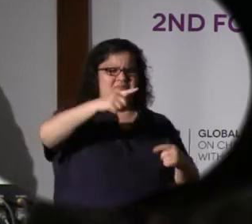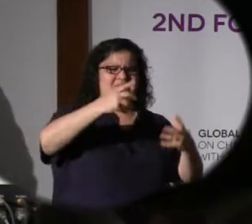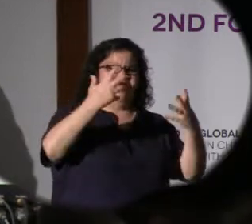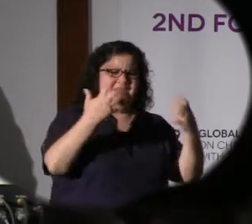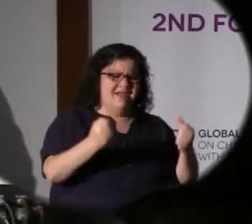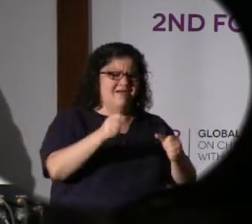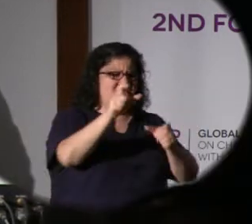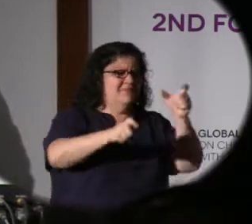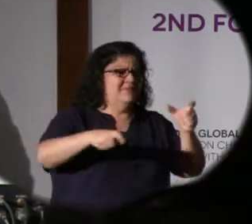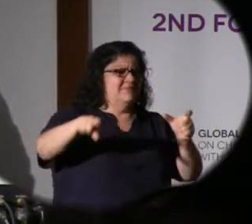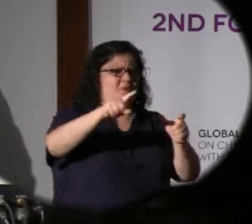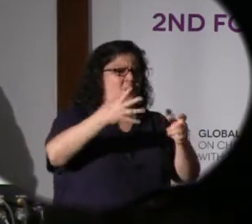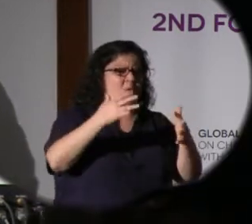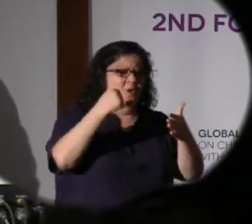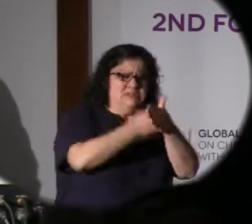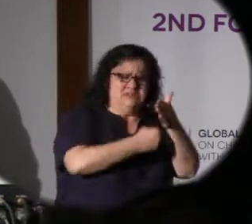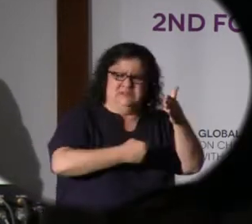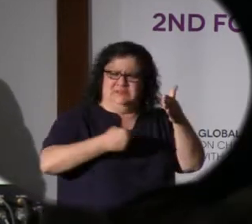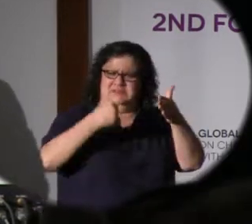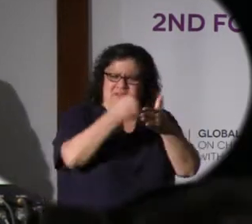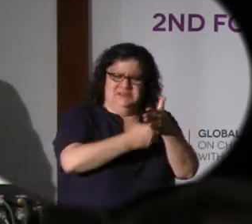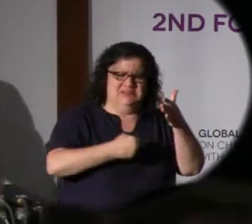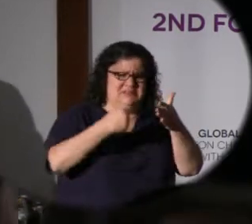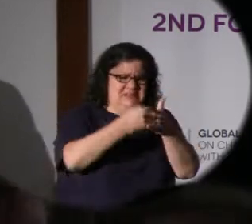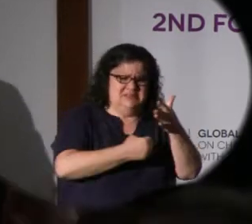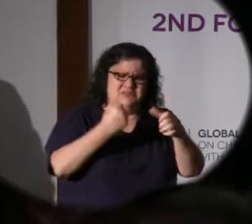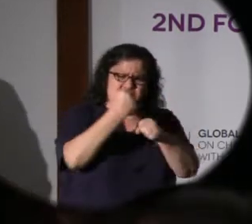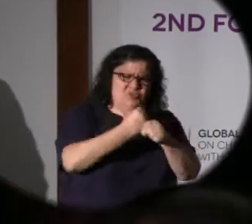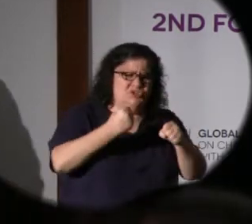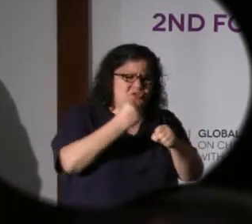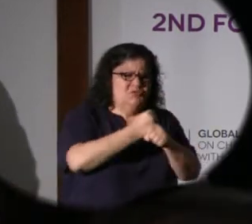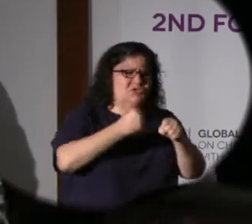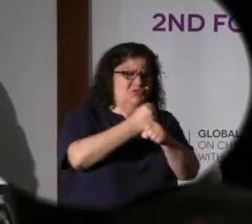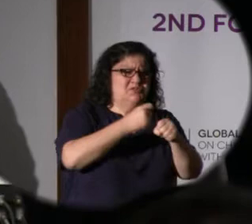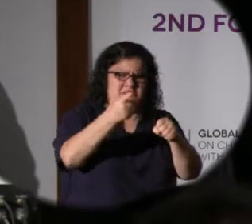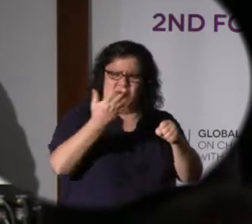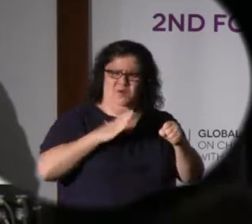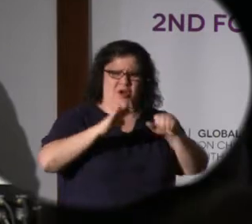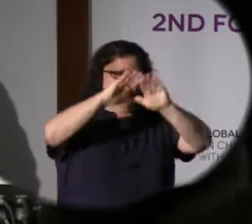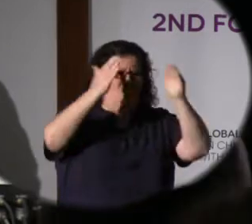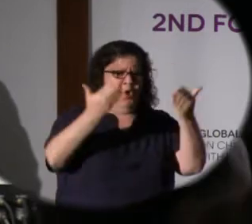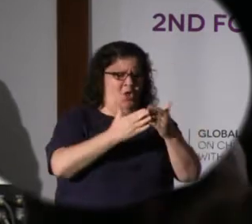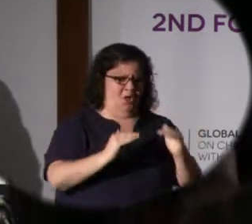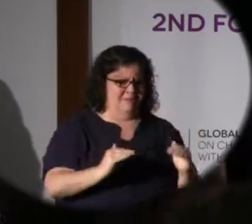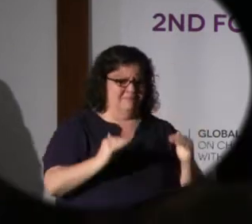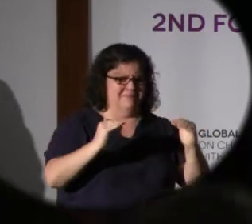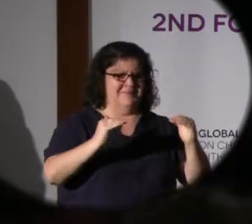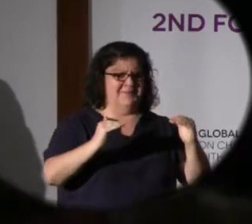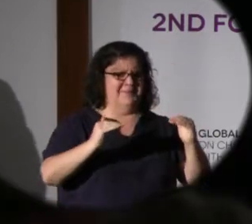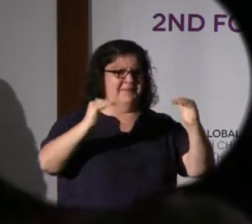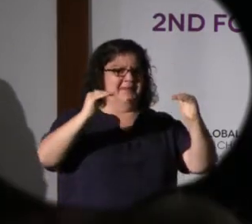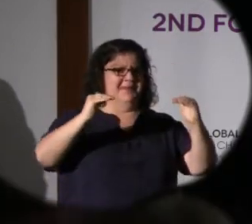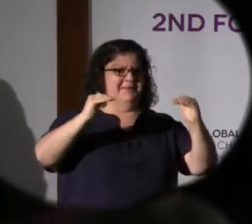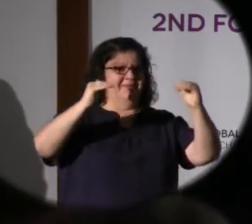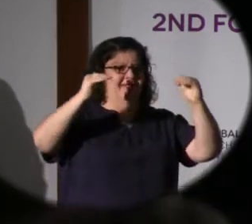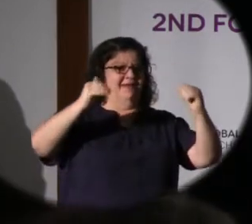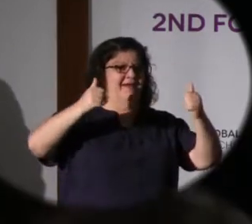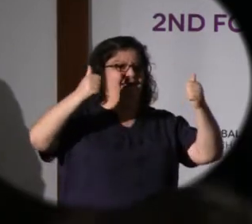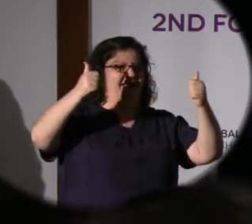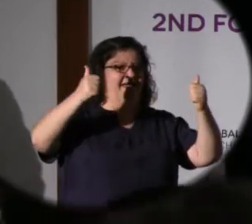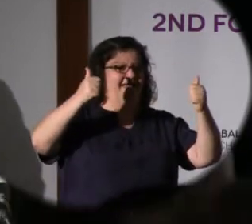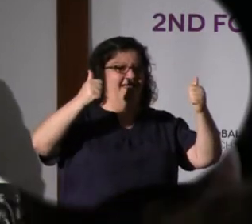barrier of all. Because when people are defined by what they cannot do, we miss out on what they can